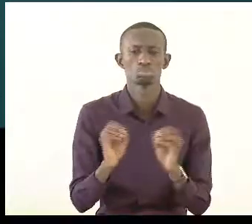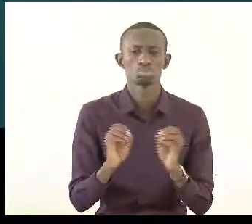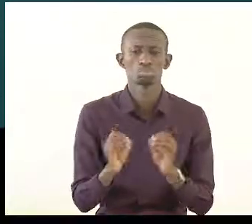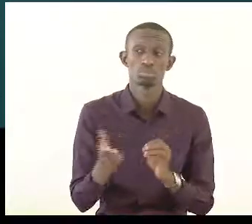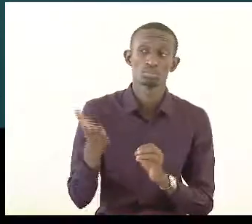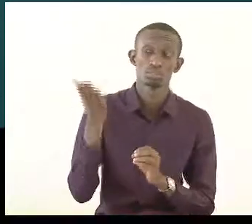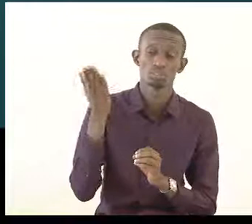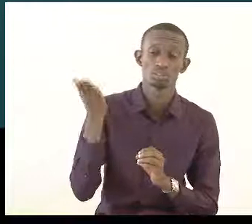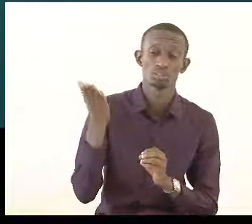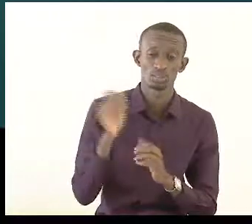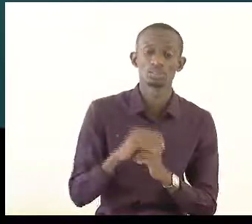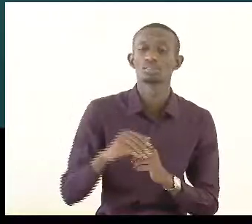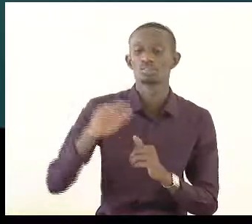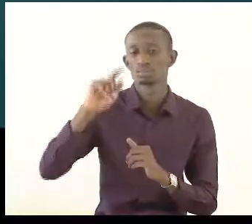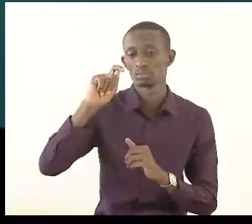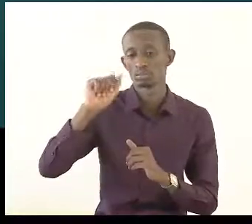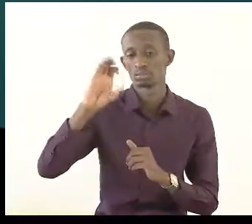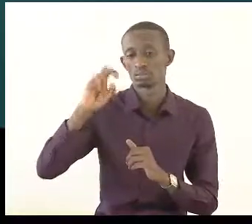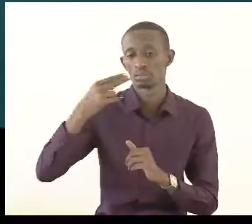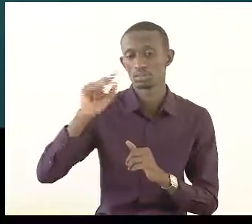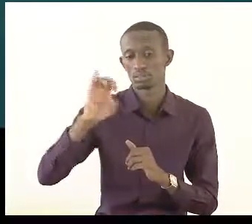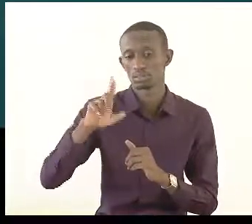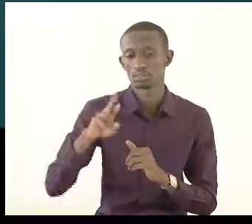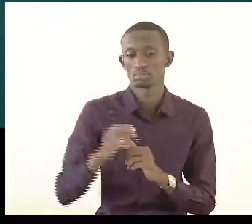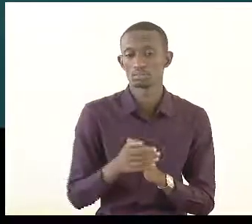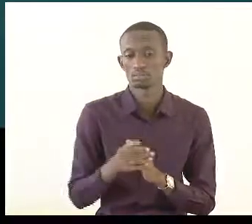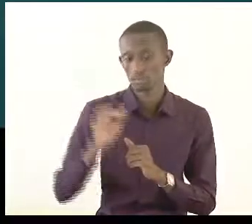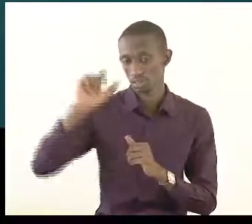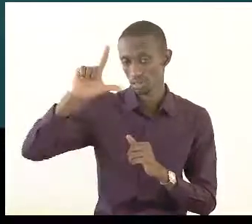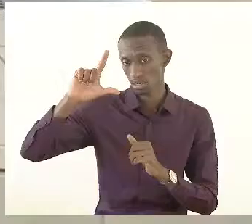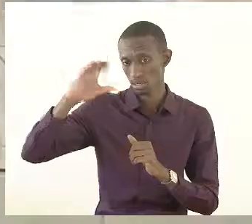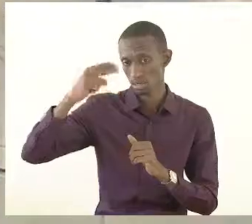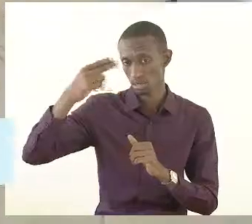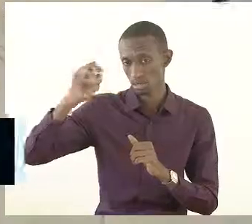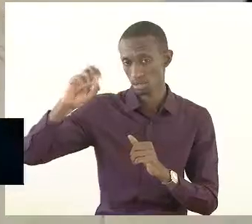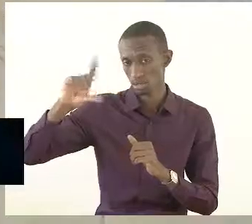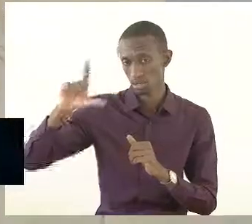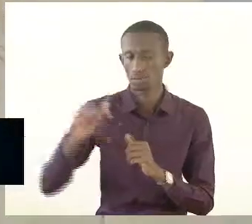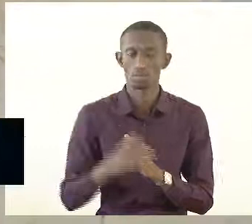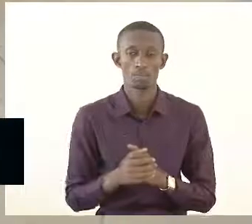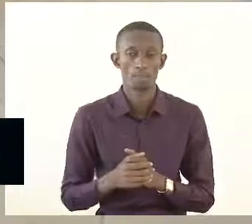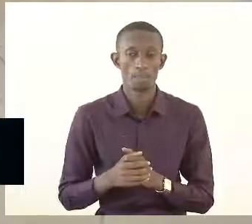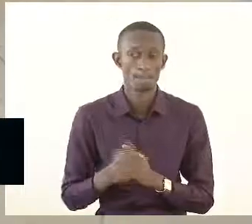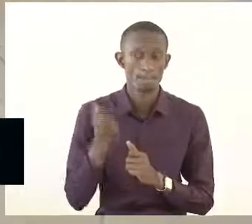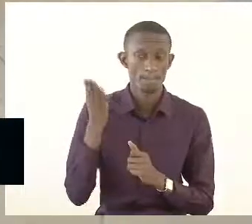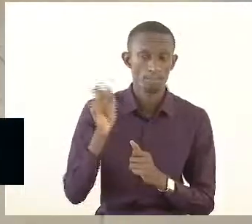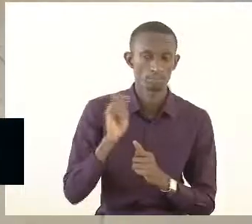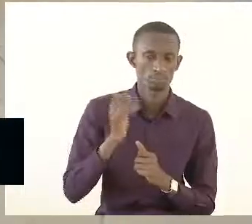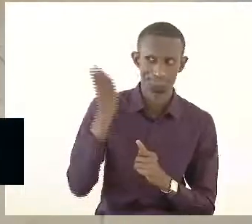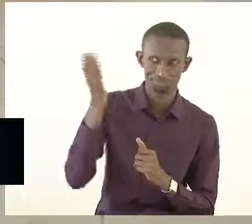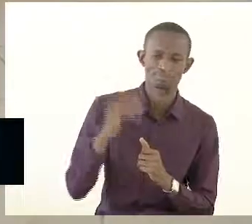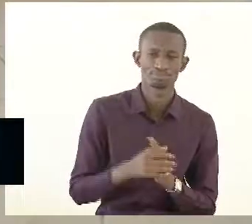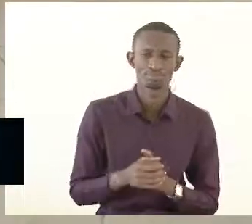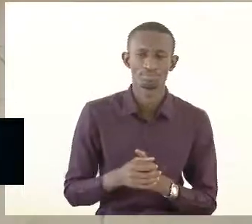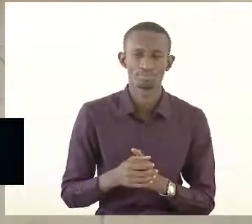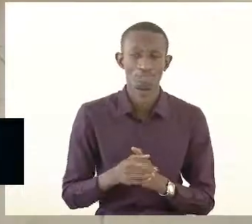a tertiary alcohol, and it will be this one. Tertiary alcohols, they are those ones which are not